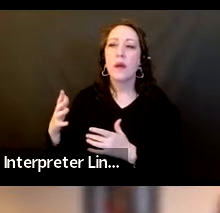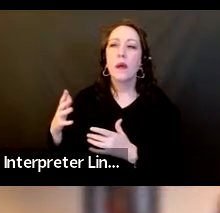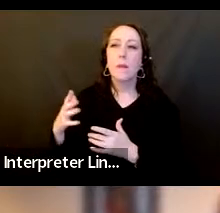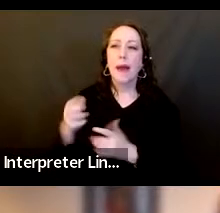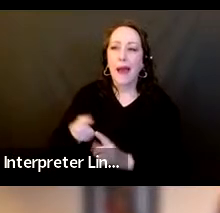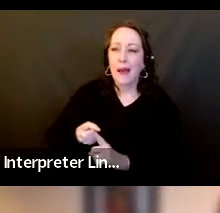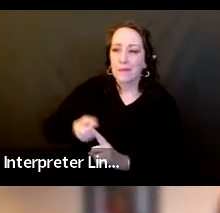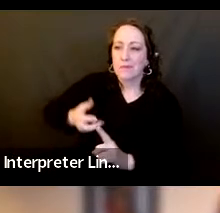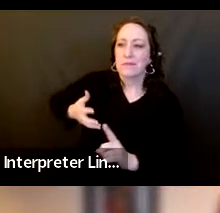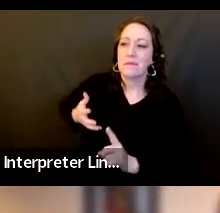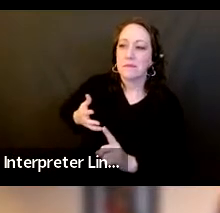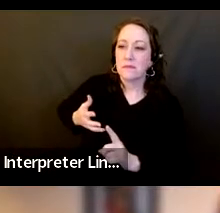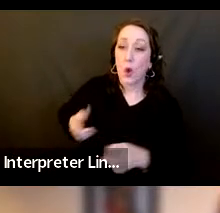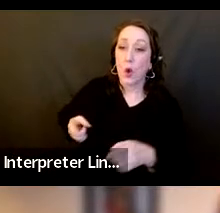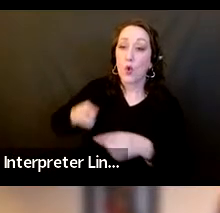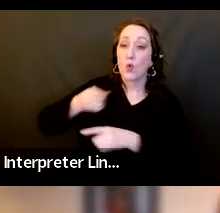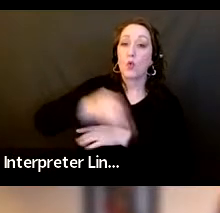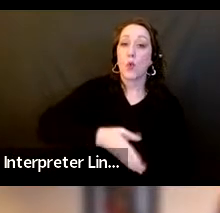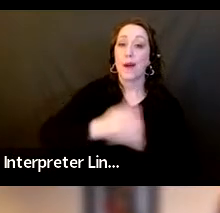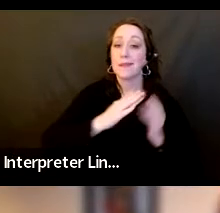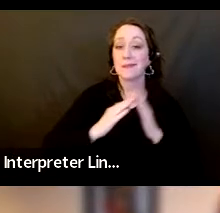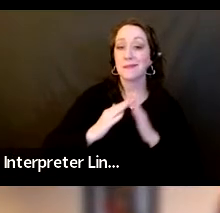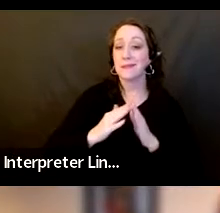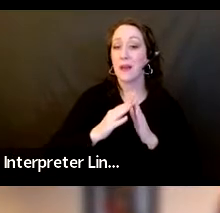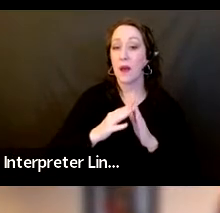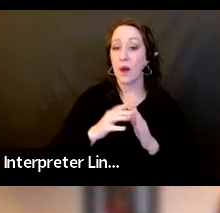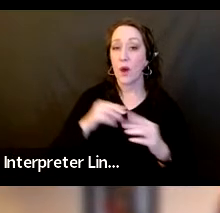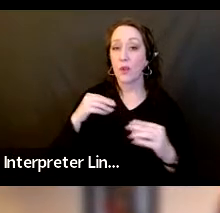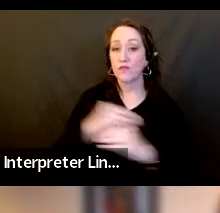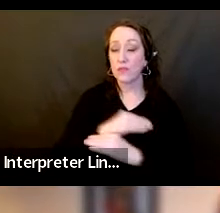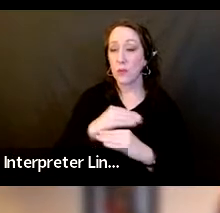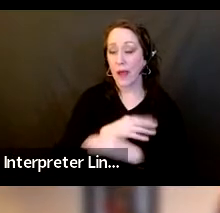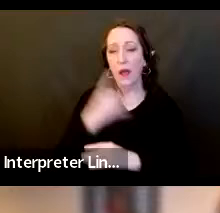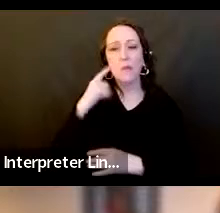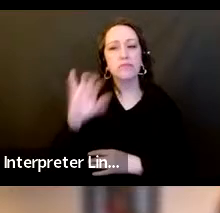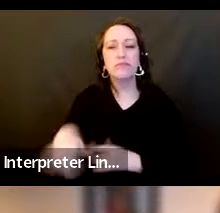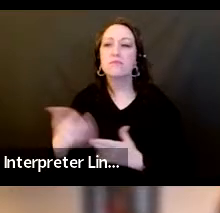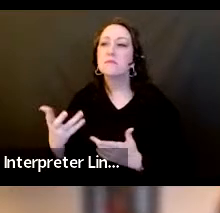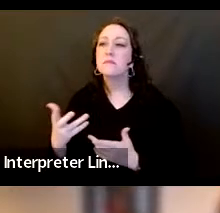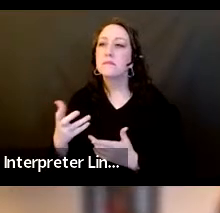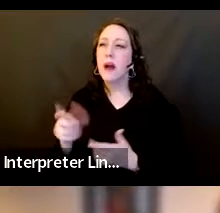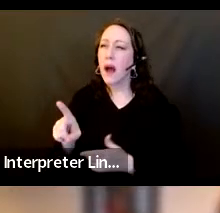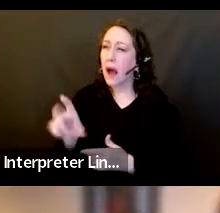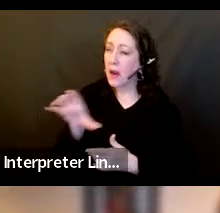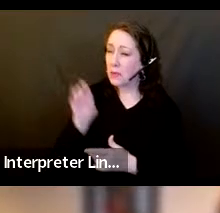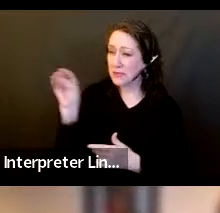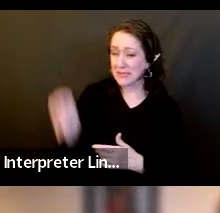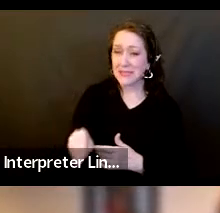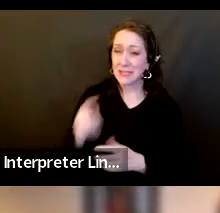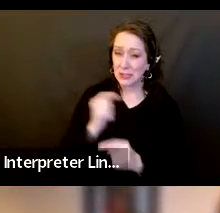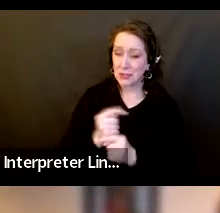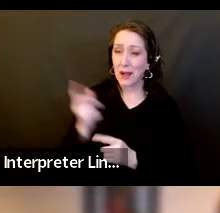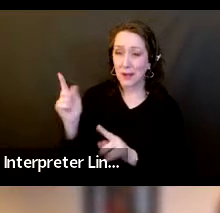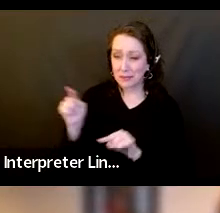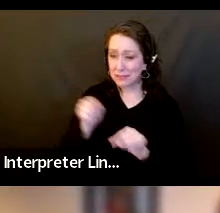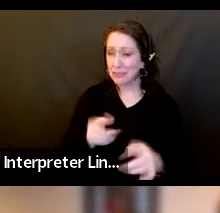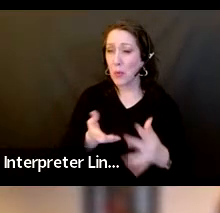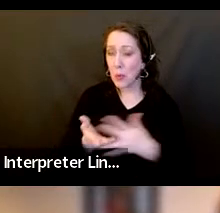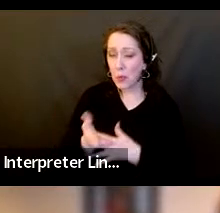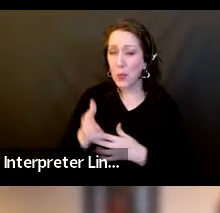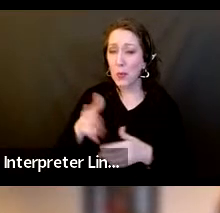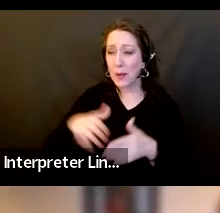the crosstown freeway. So a lot of the trucks coming in now, it used to be that 100% of the trucks would go through the